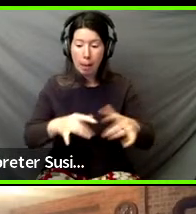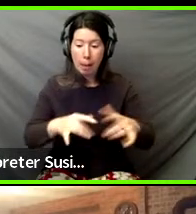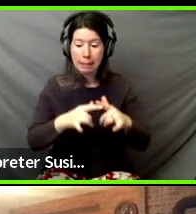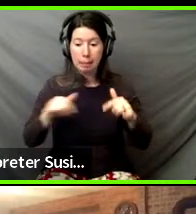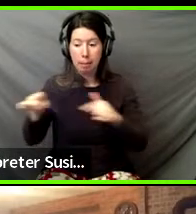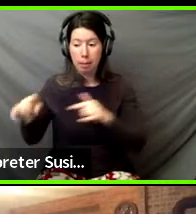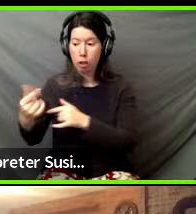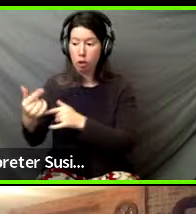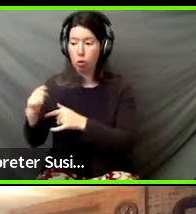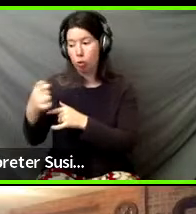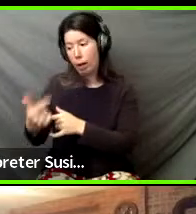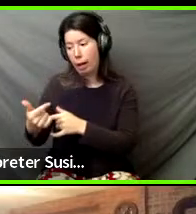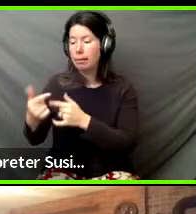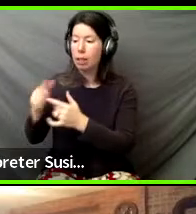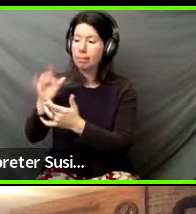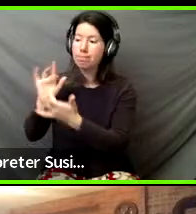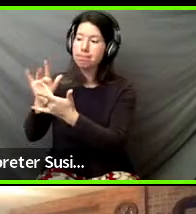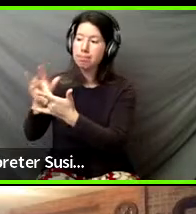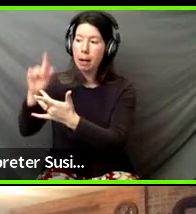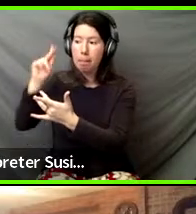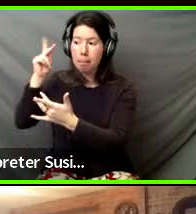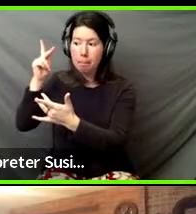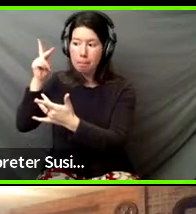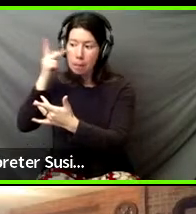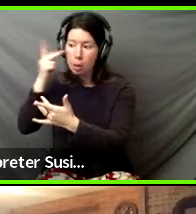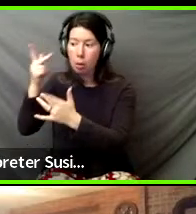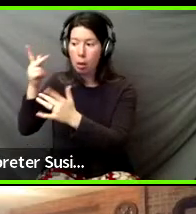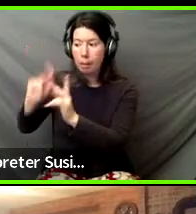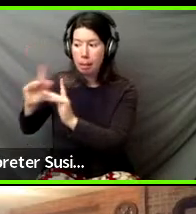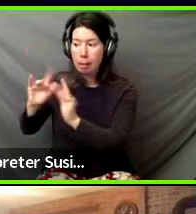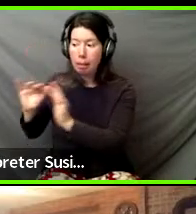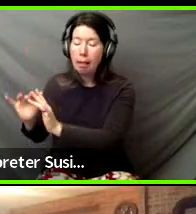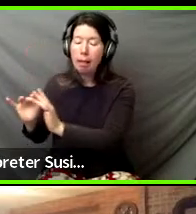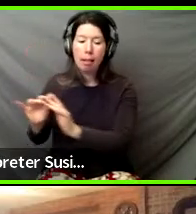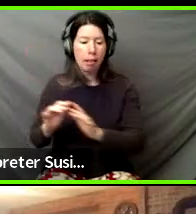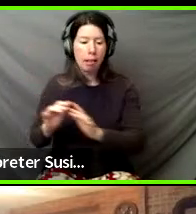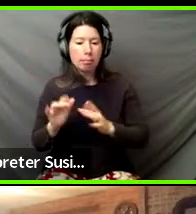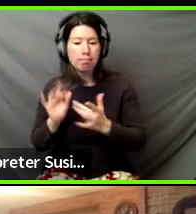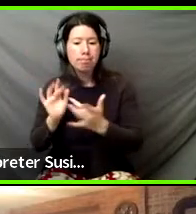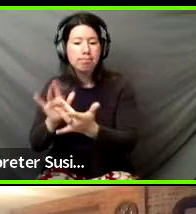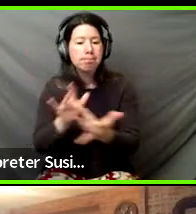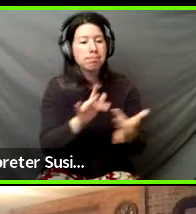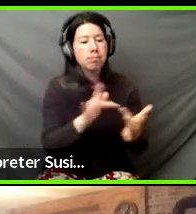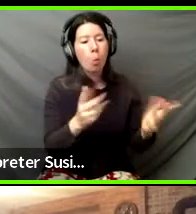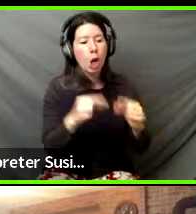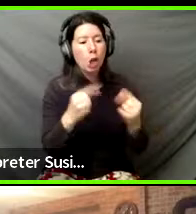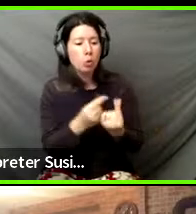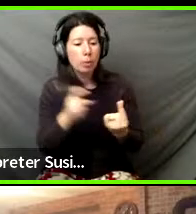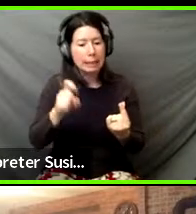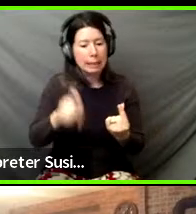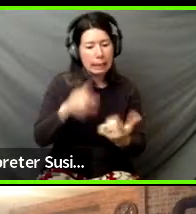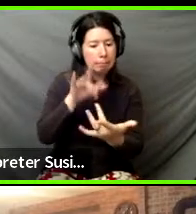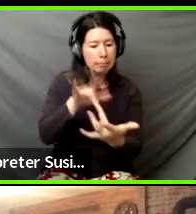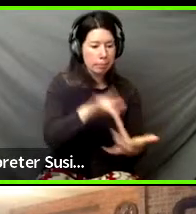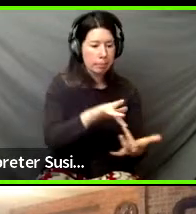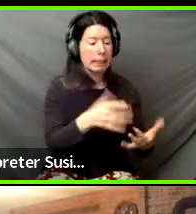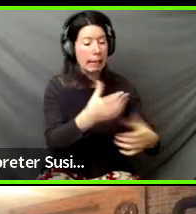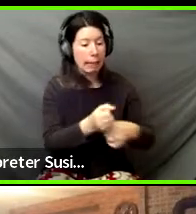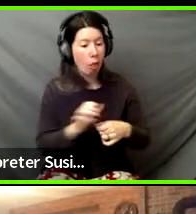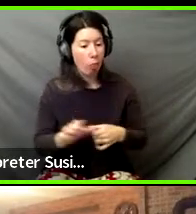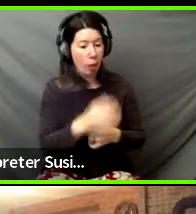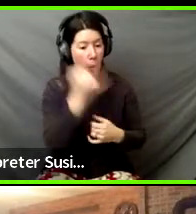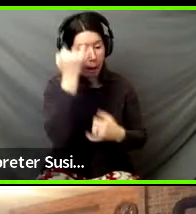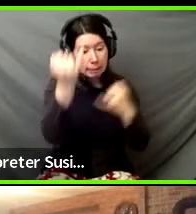them what groups have really the outreach that they need, that they're looking for, get ideas from them